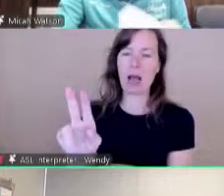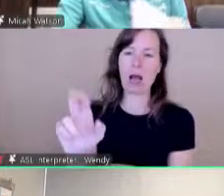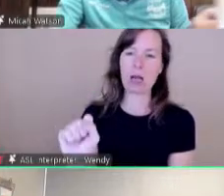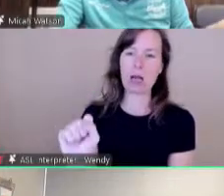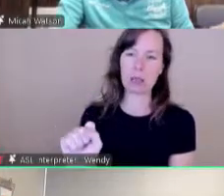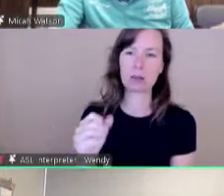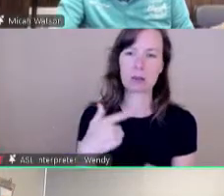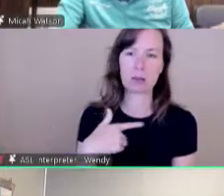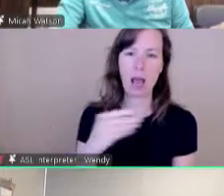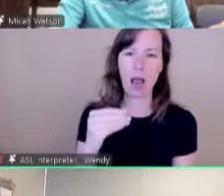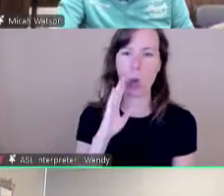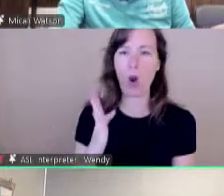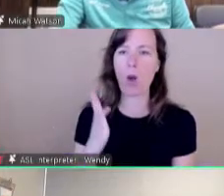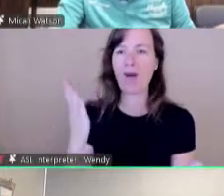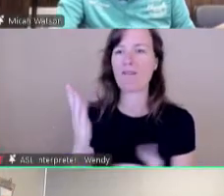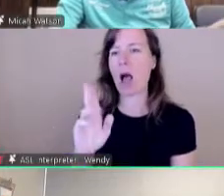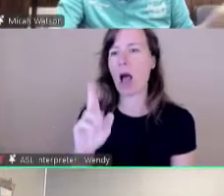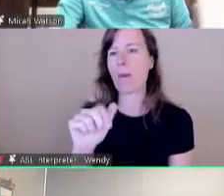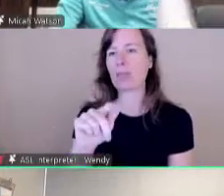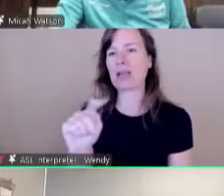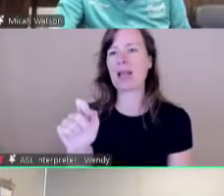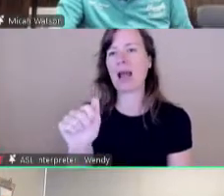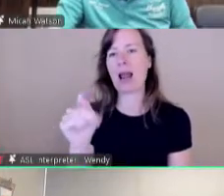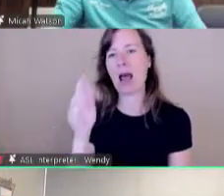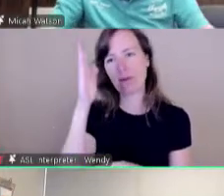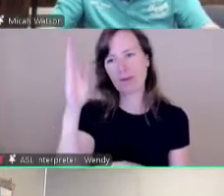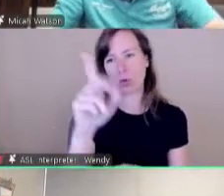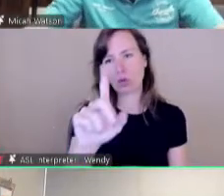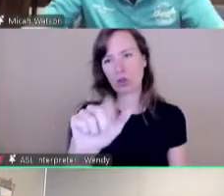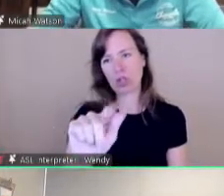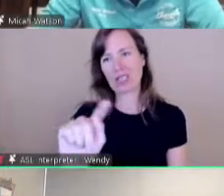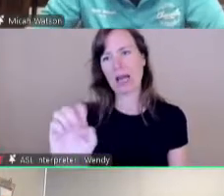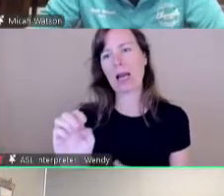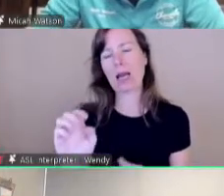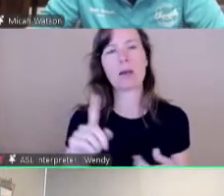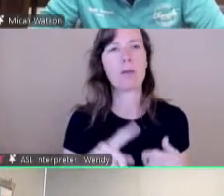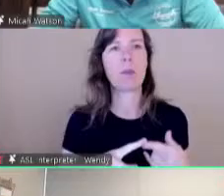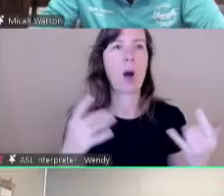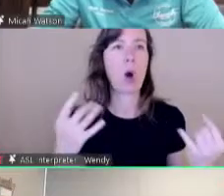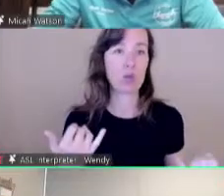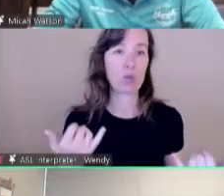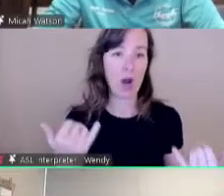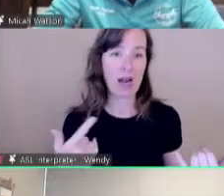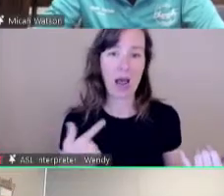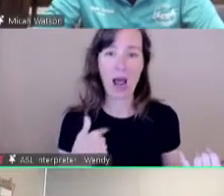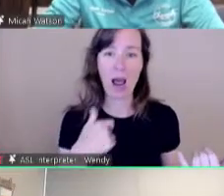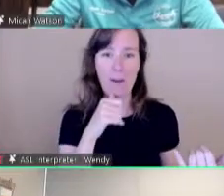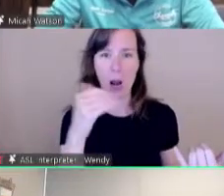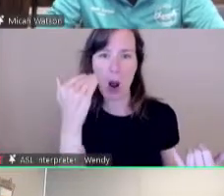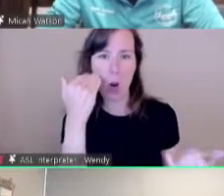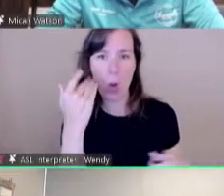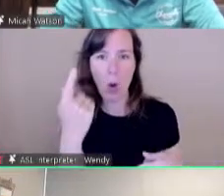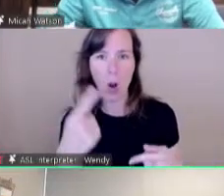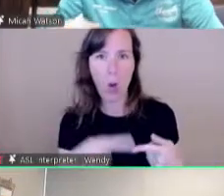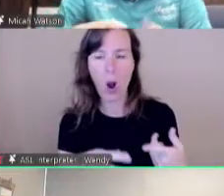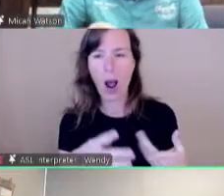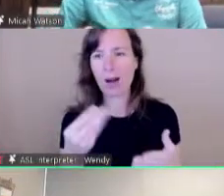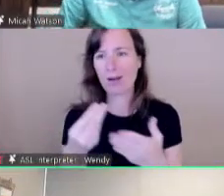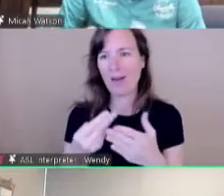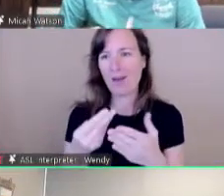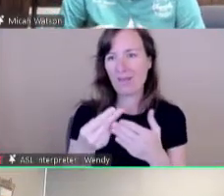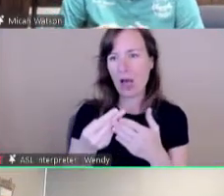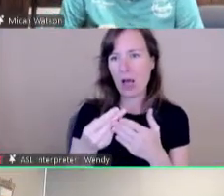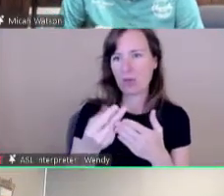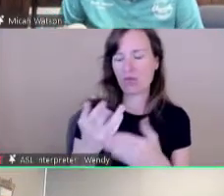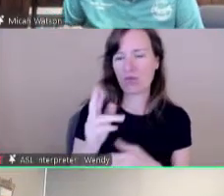provide an update at a later date. But right now, I am unaware of what the fundraising efforts has been and